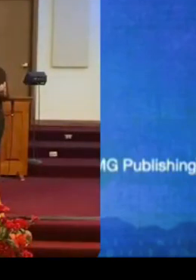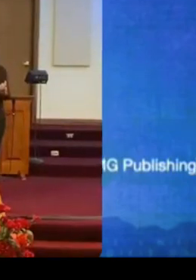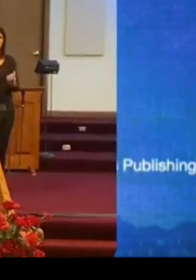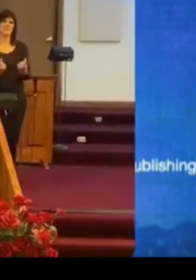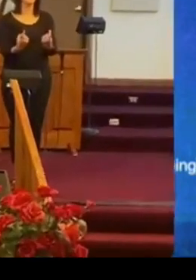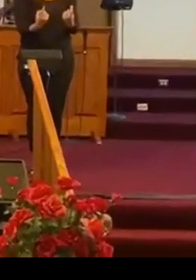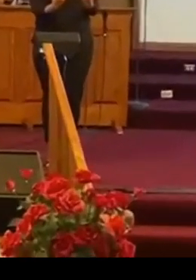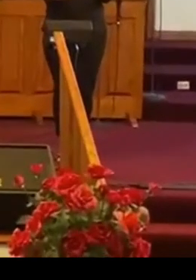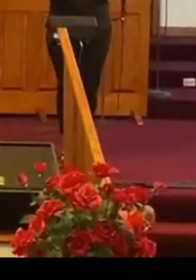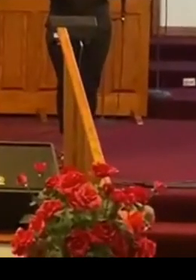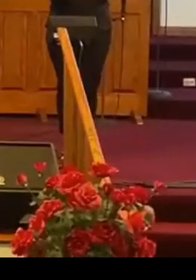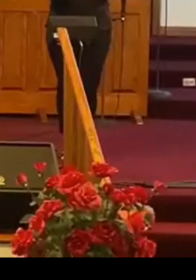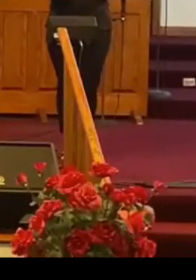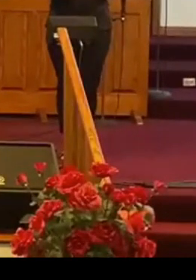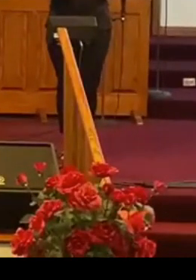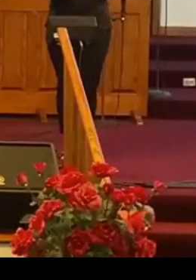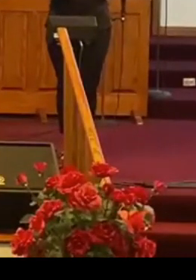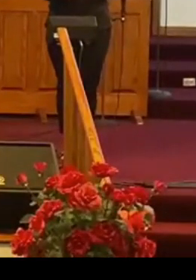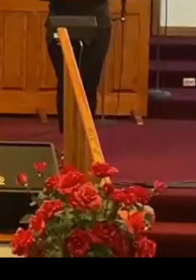ransom.